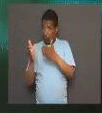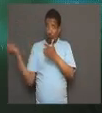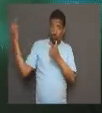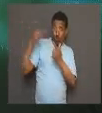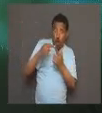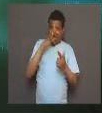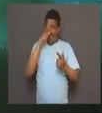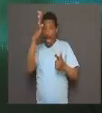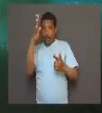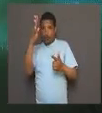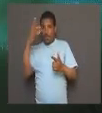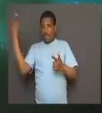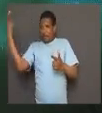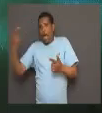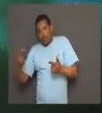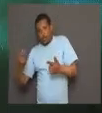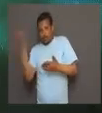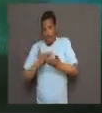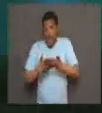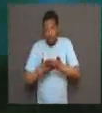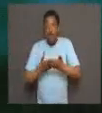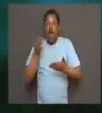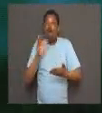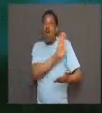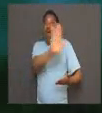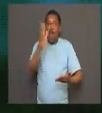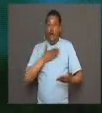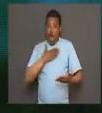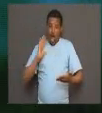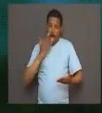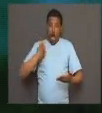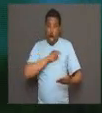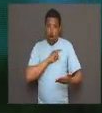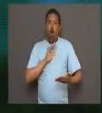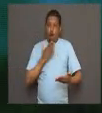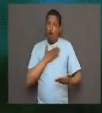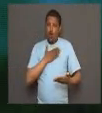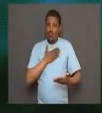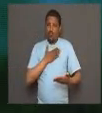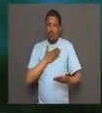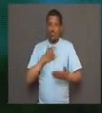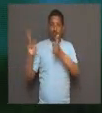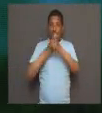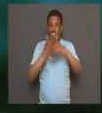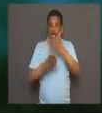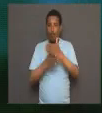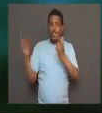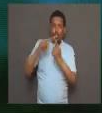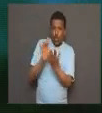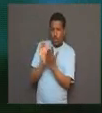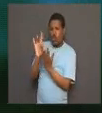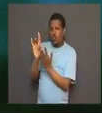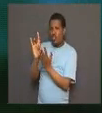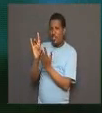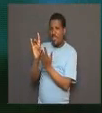a sketch map of our own. The first step is to choose an